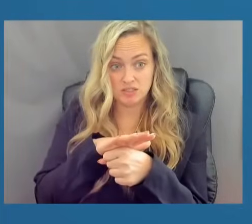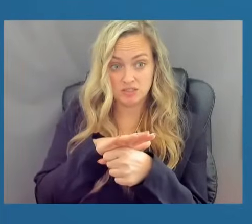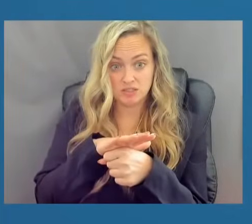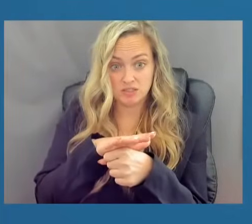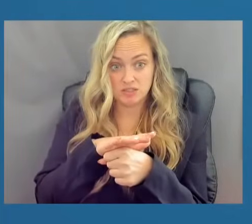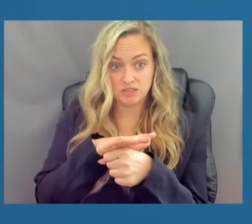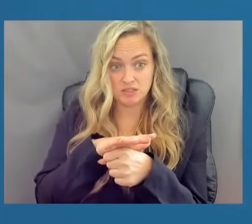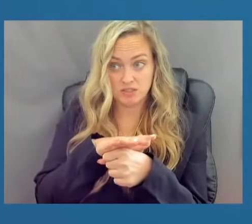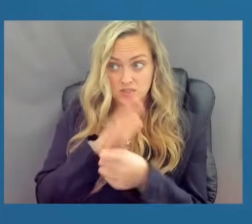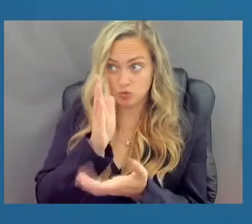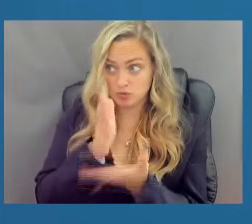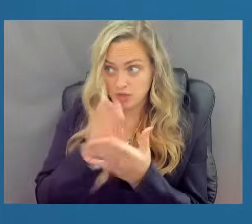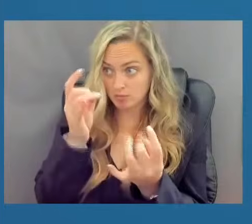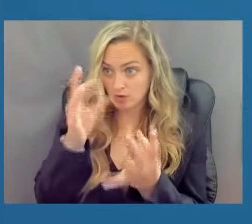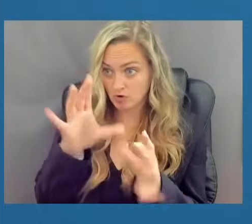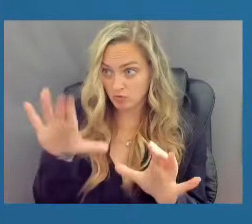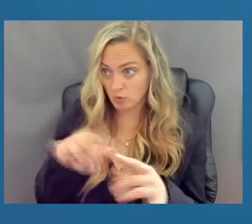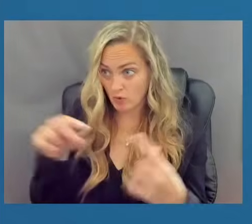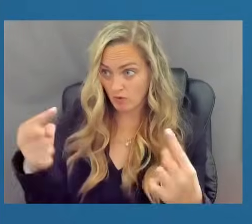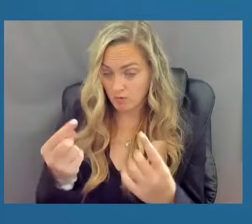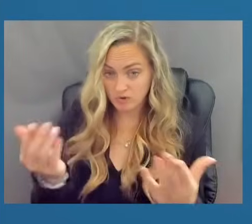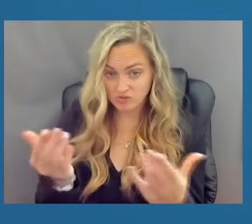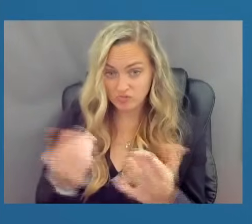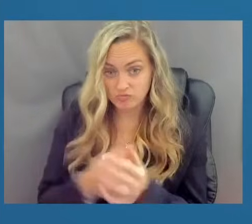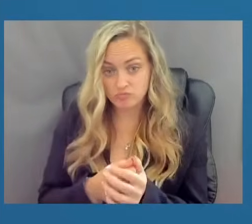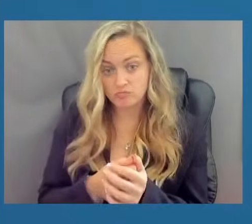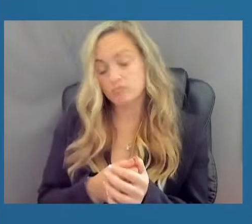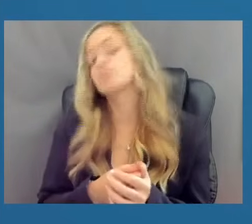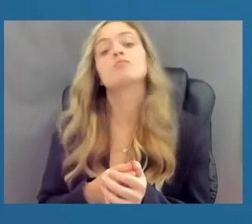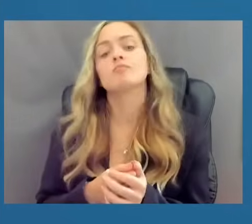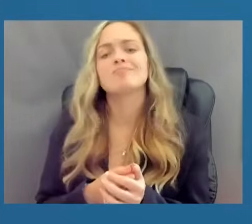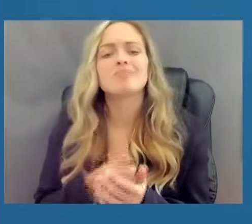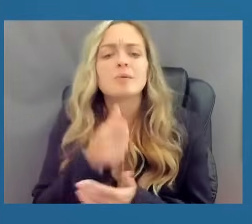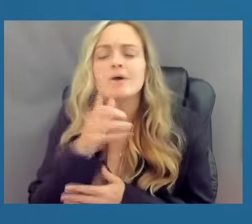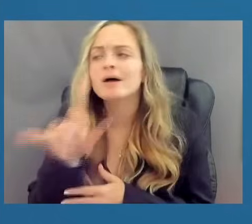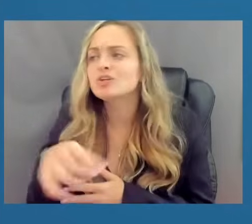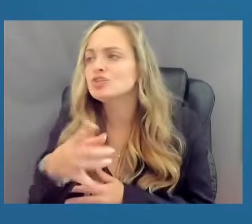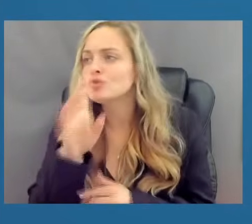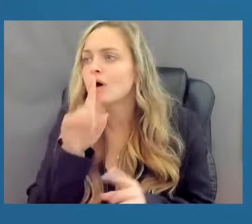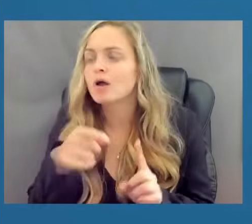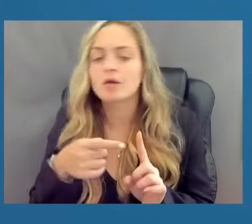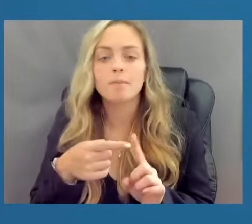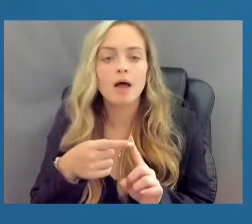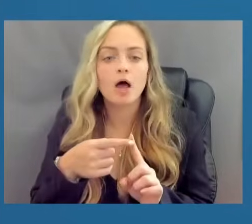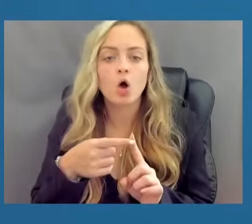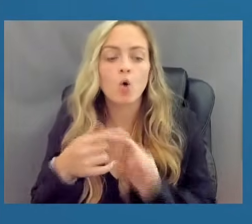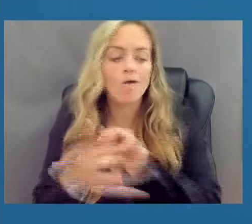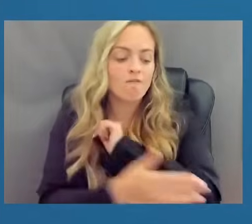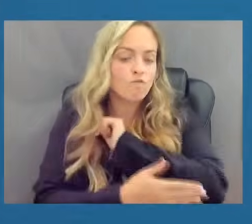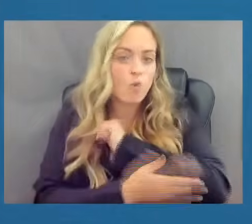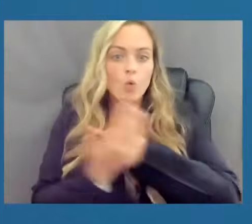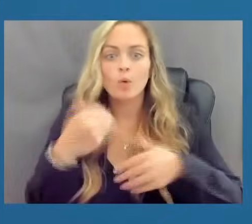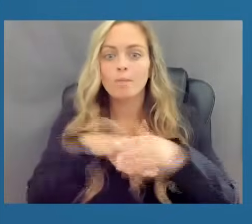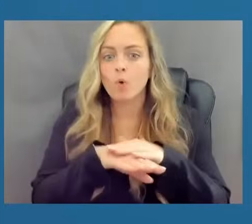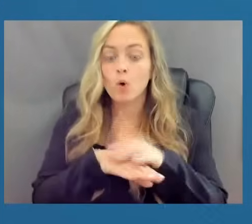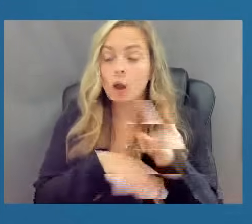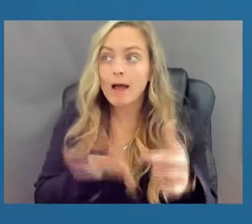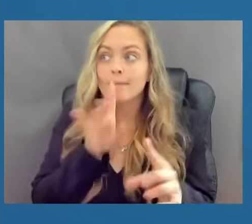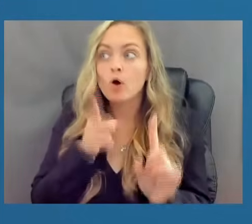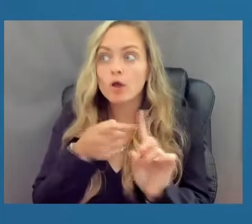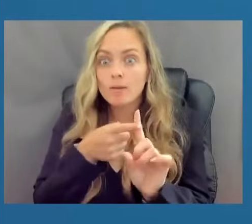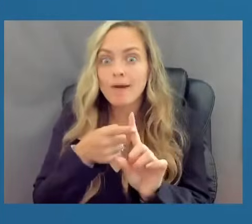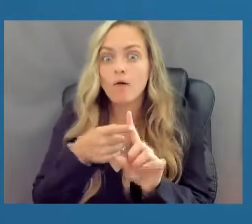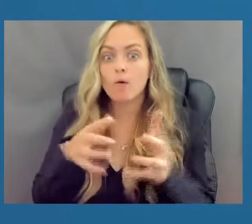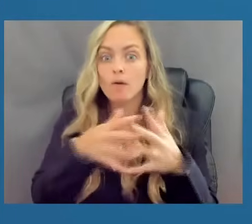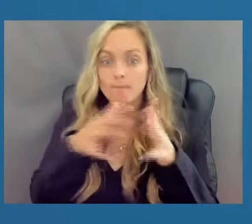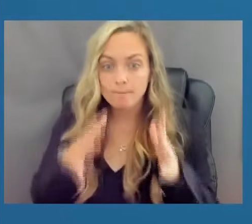terrorists from doing harm here. And I'm not just talking about foreign-born terrorists. We've had domestic terrorism in our own state.